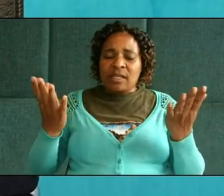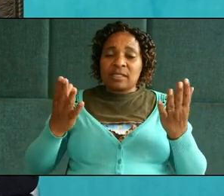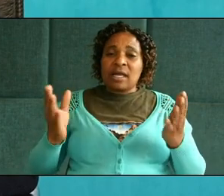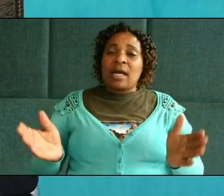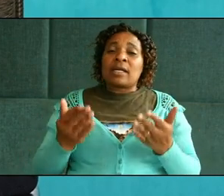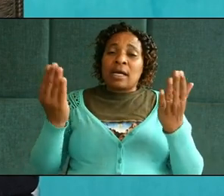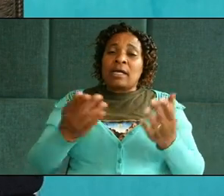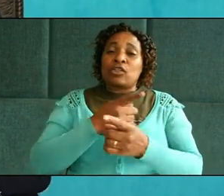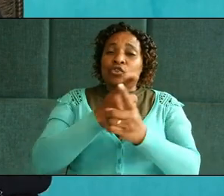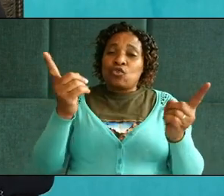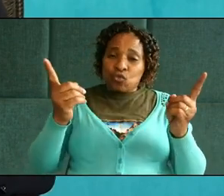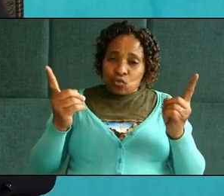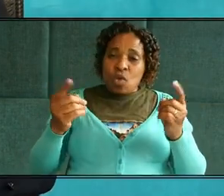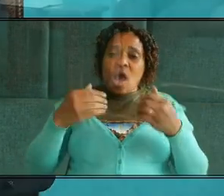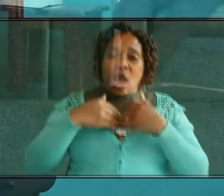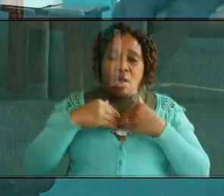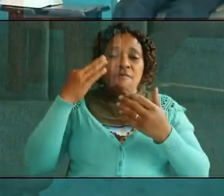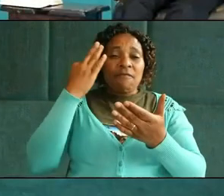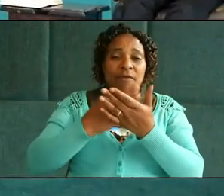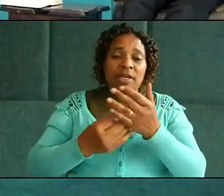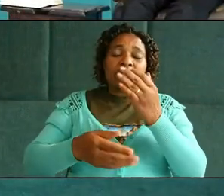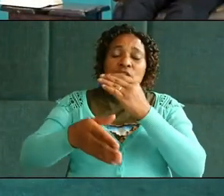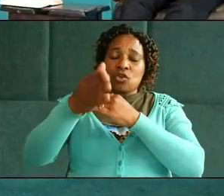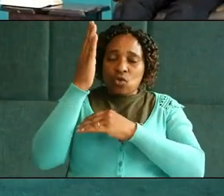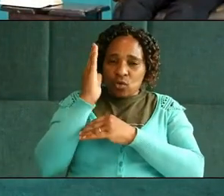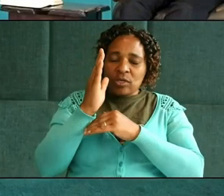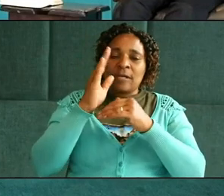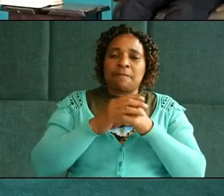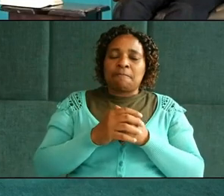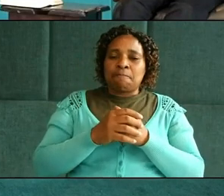to keep believing and having faith in God. Amen.